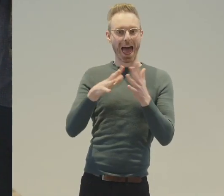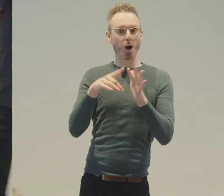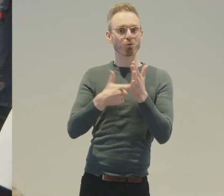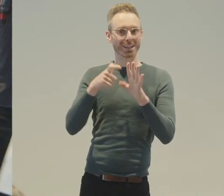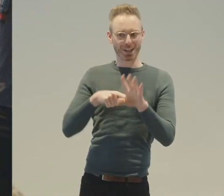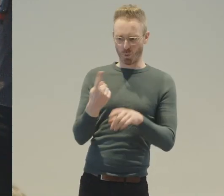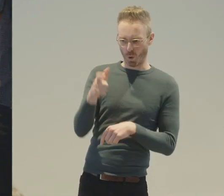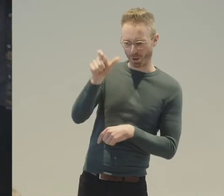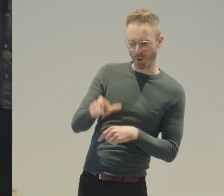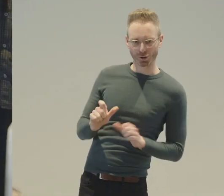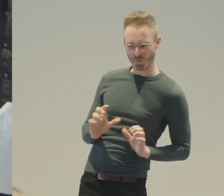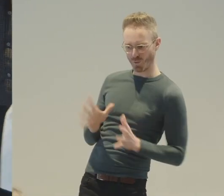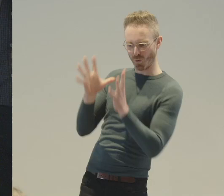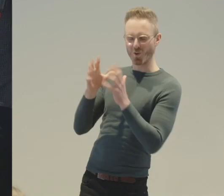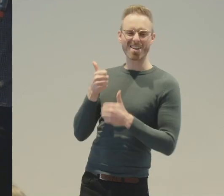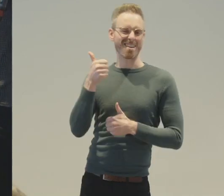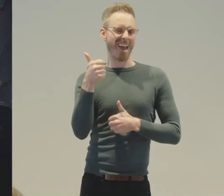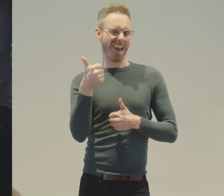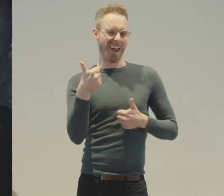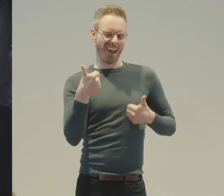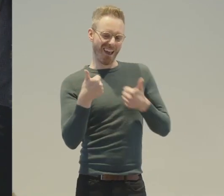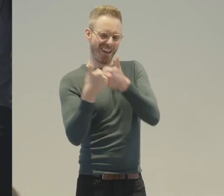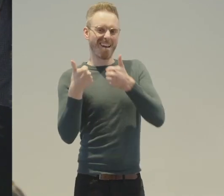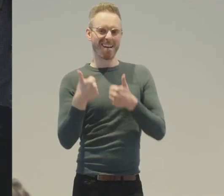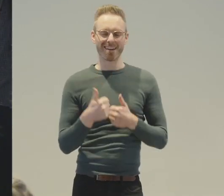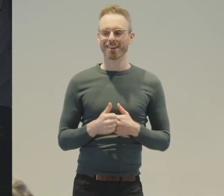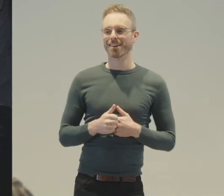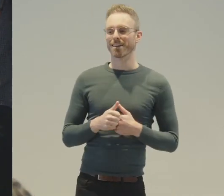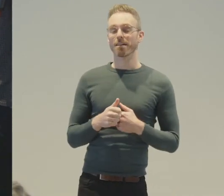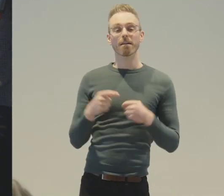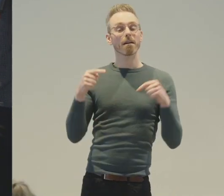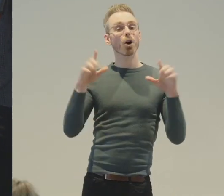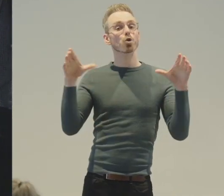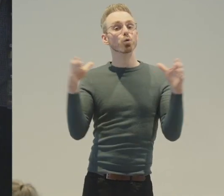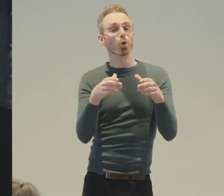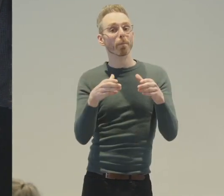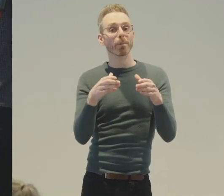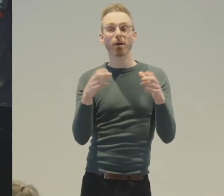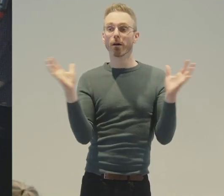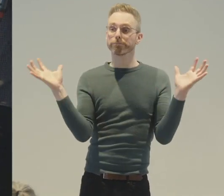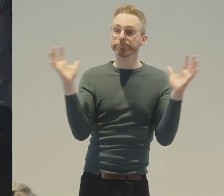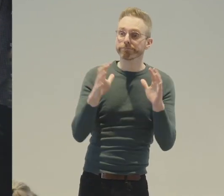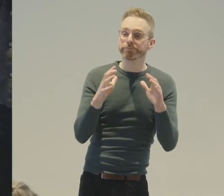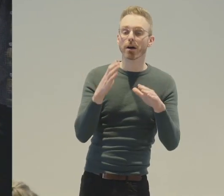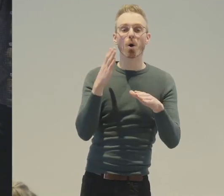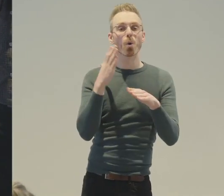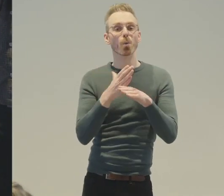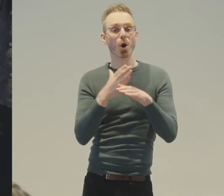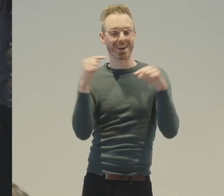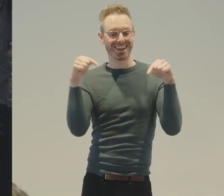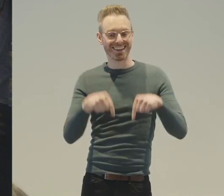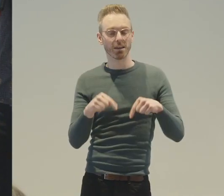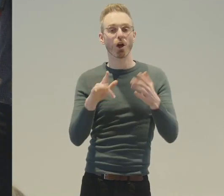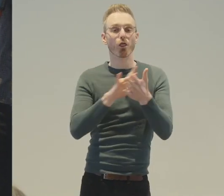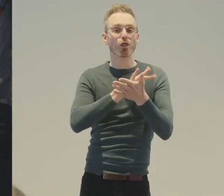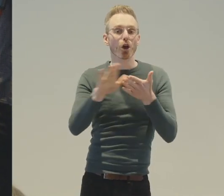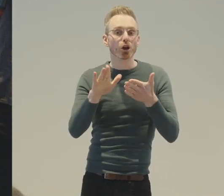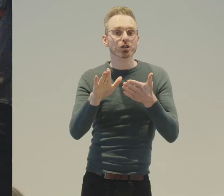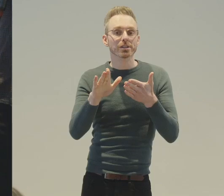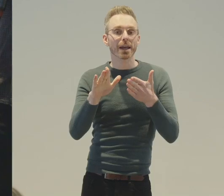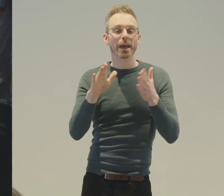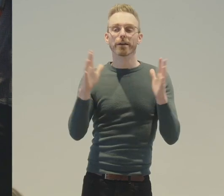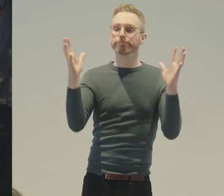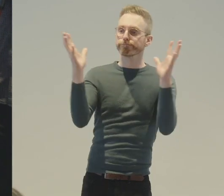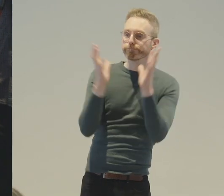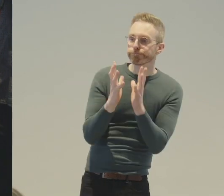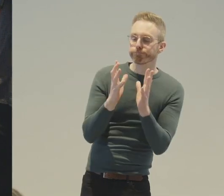And they are a group what work on a Thursday, and they are some who are quiet and